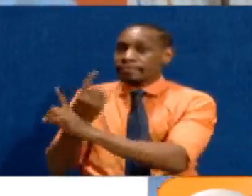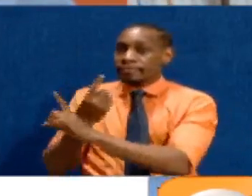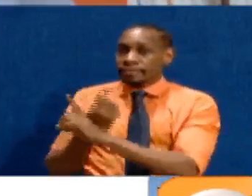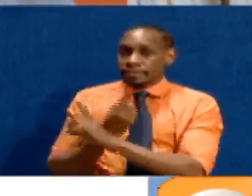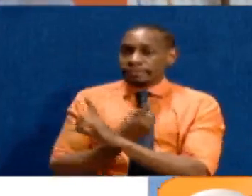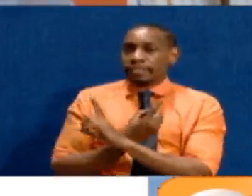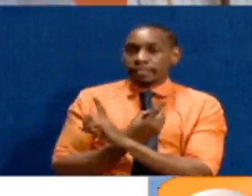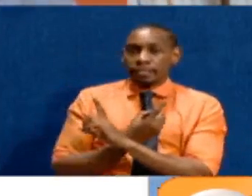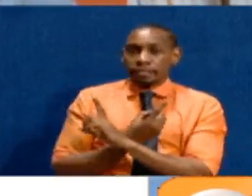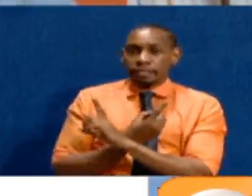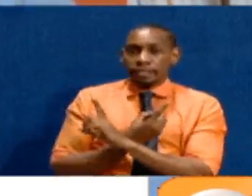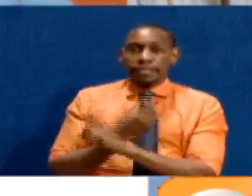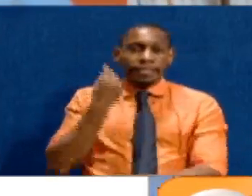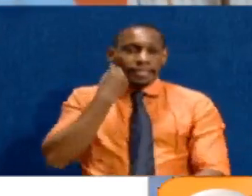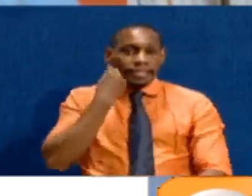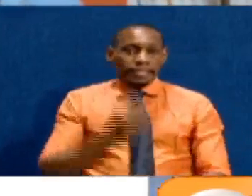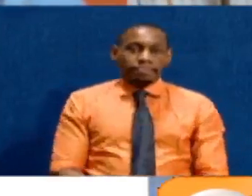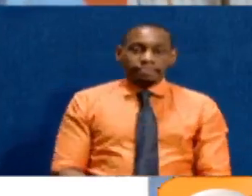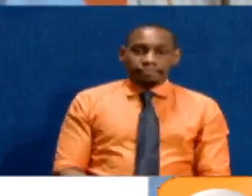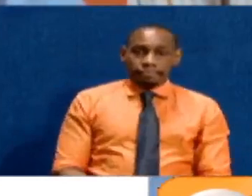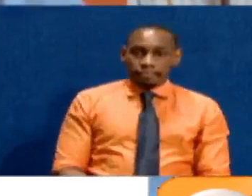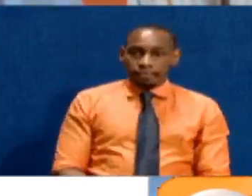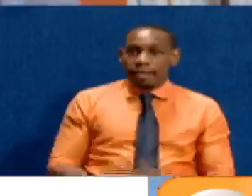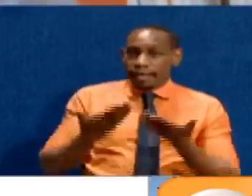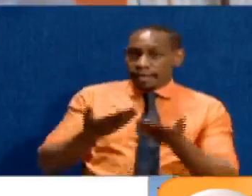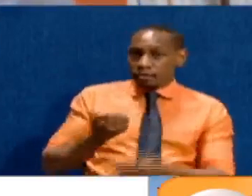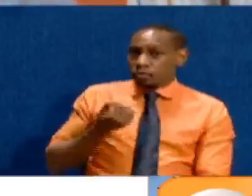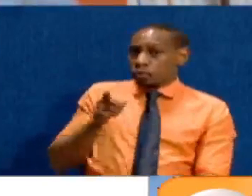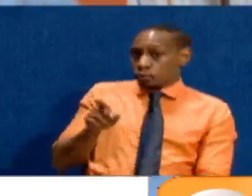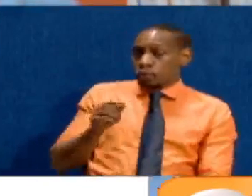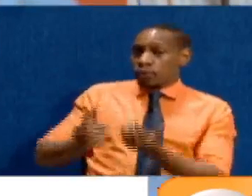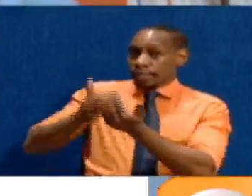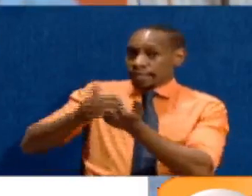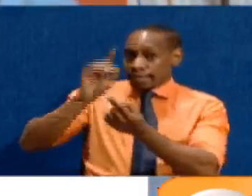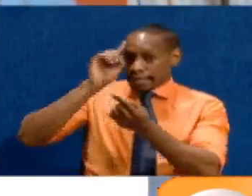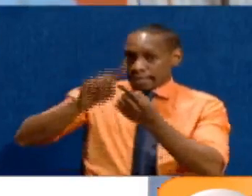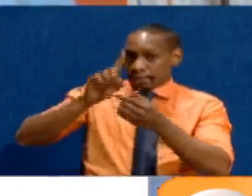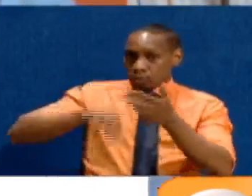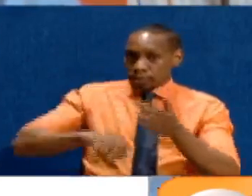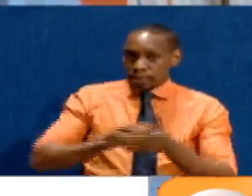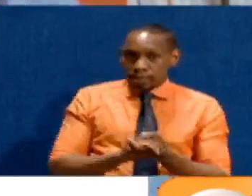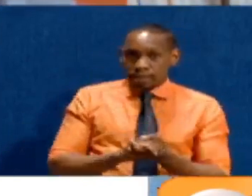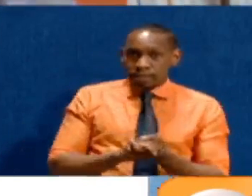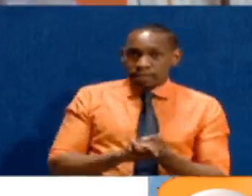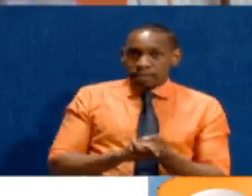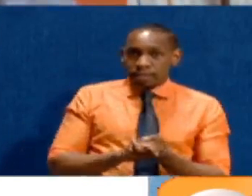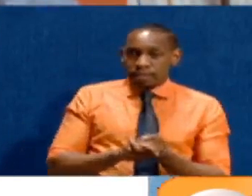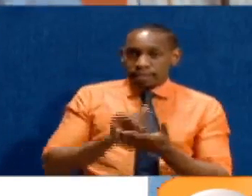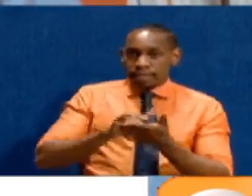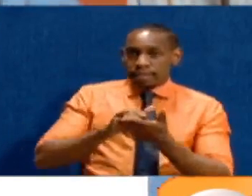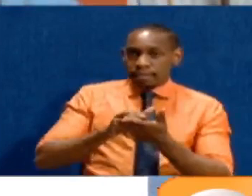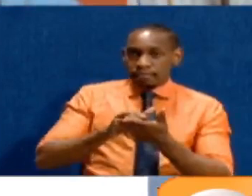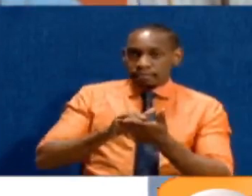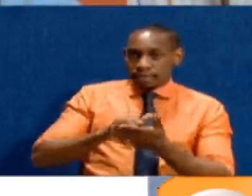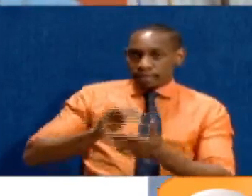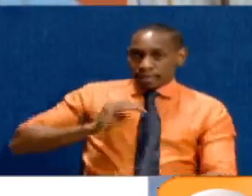types of disease. And so for her, her treatment is targeted to the estrogen receptor, the